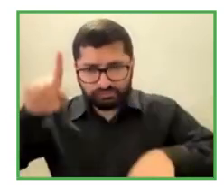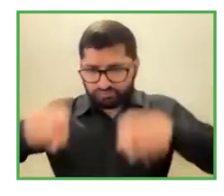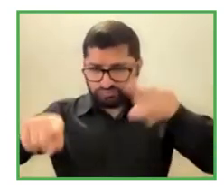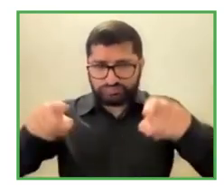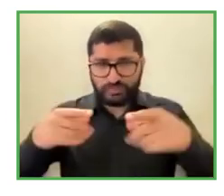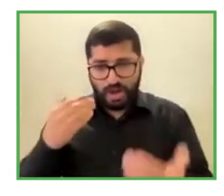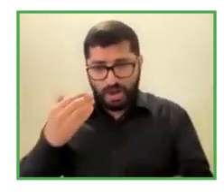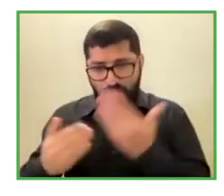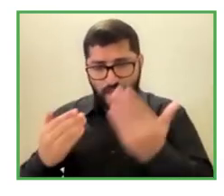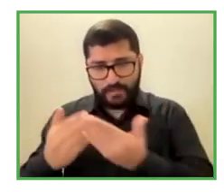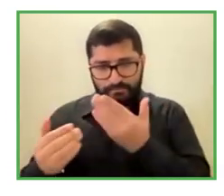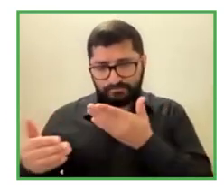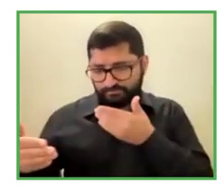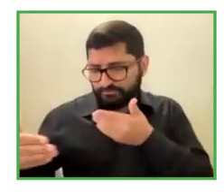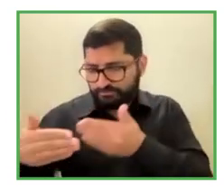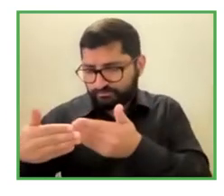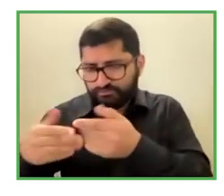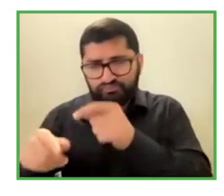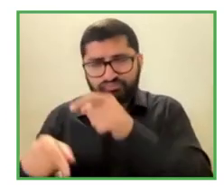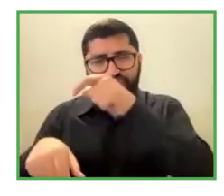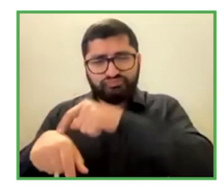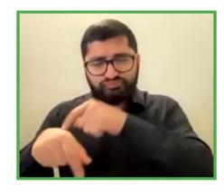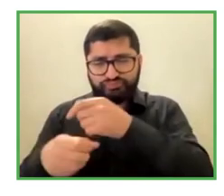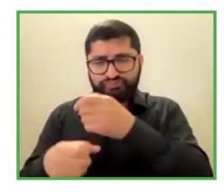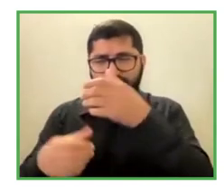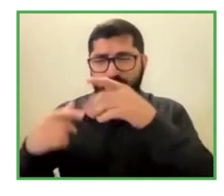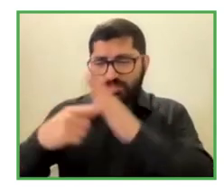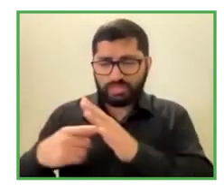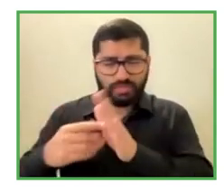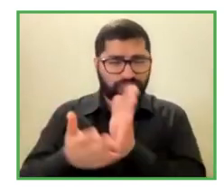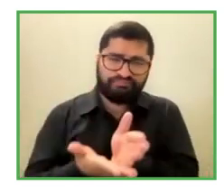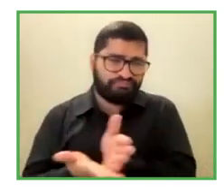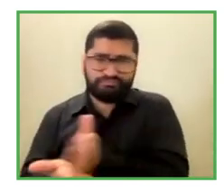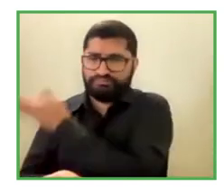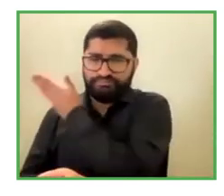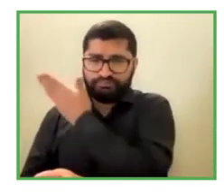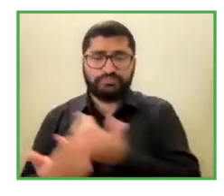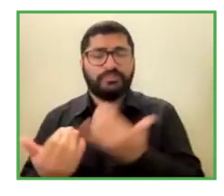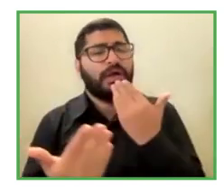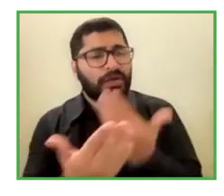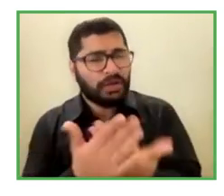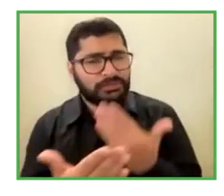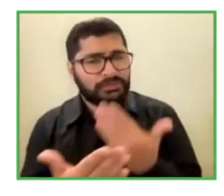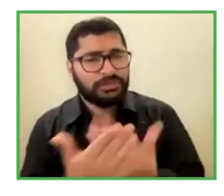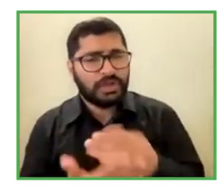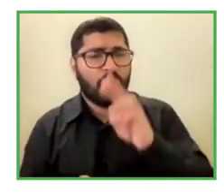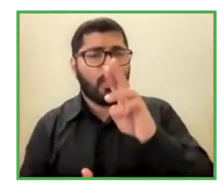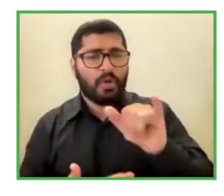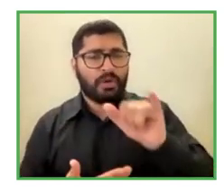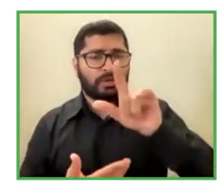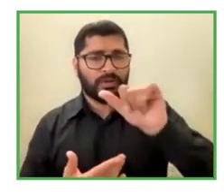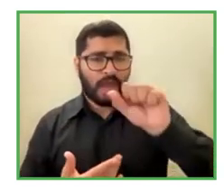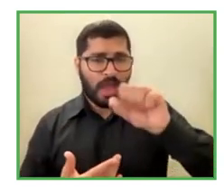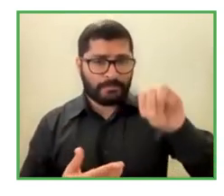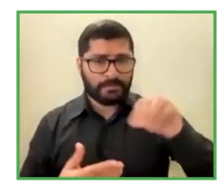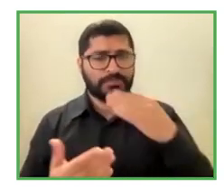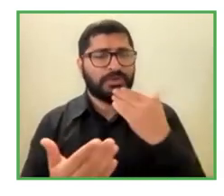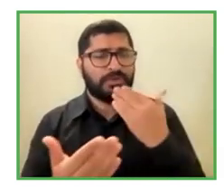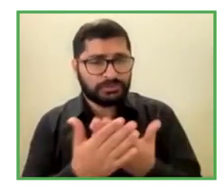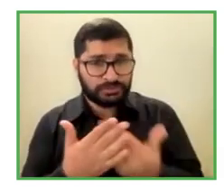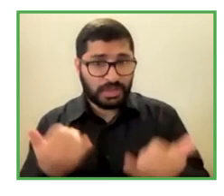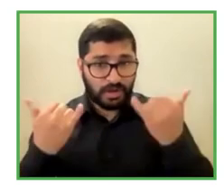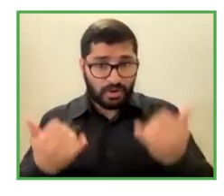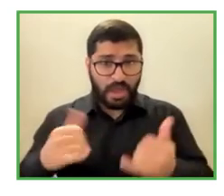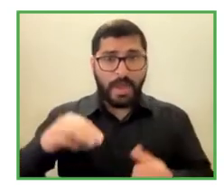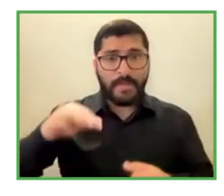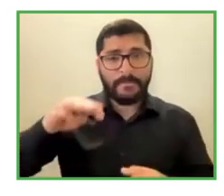are erased and the gaps are closed. Thank you, Williams, for your words. Now, Marcela, please